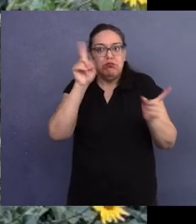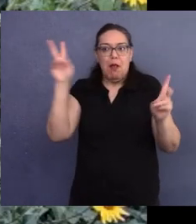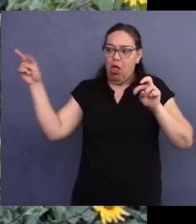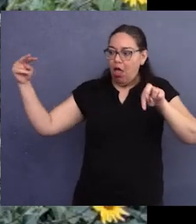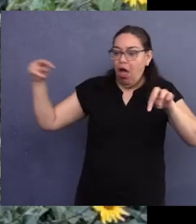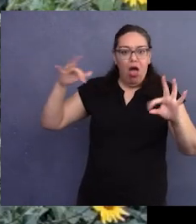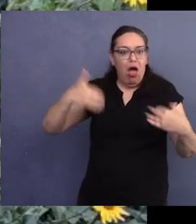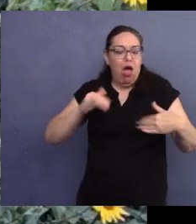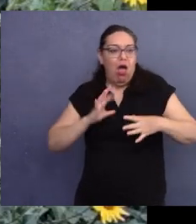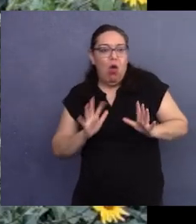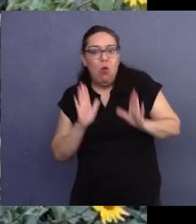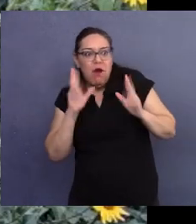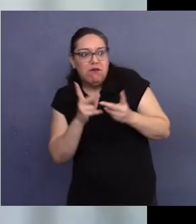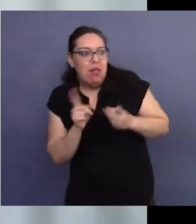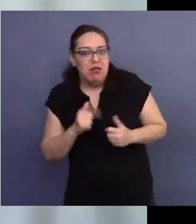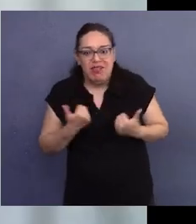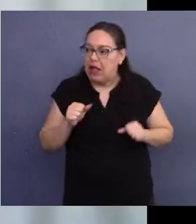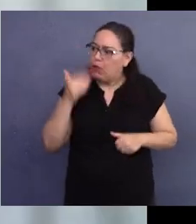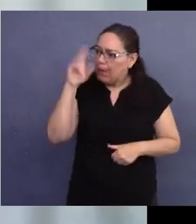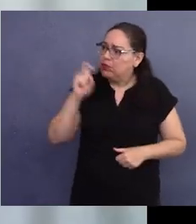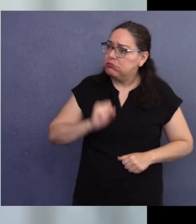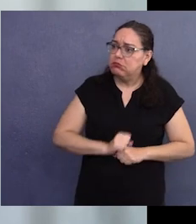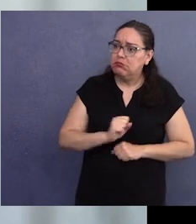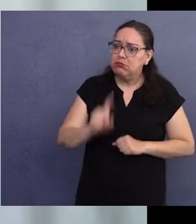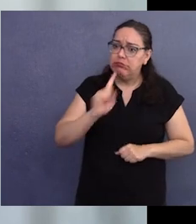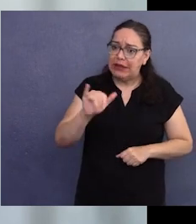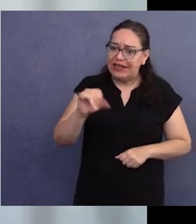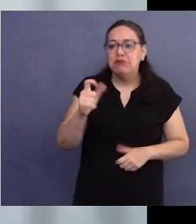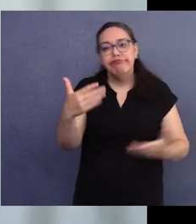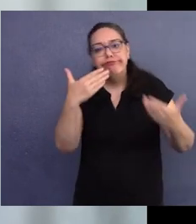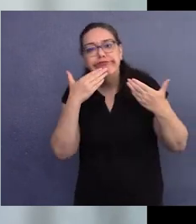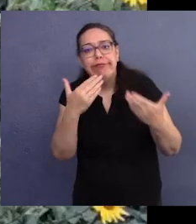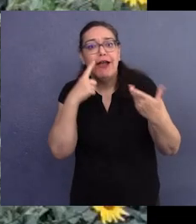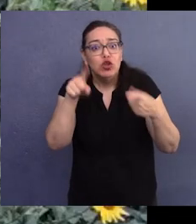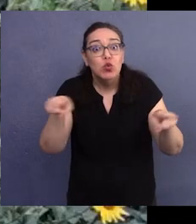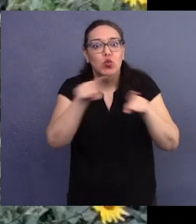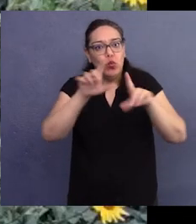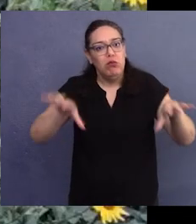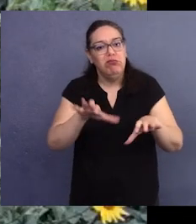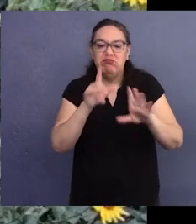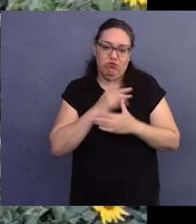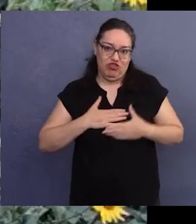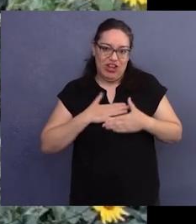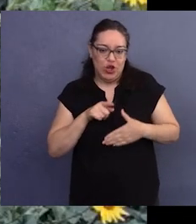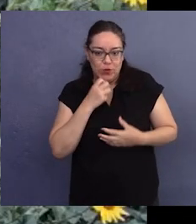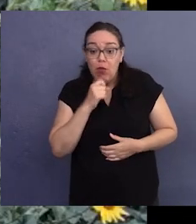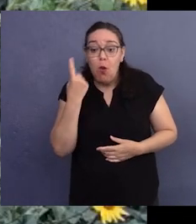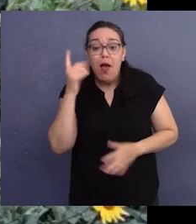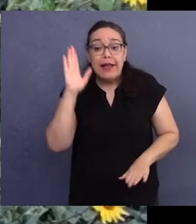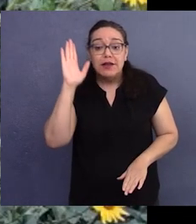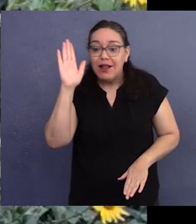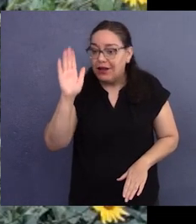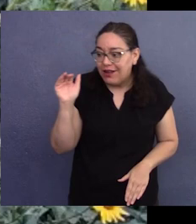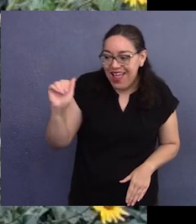wonderful place to live, because it is. So thank you for what you're doing. I appreciate you. Uh-oh, we have a hand up.